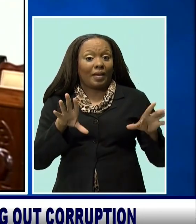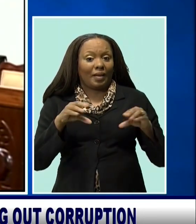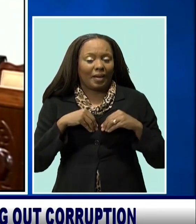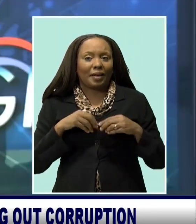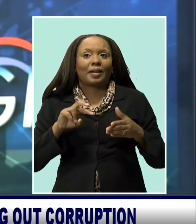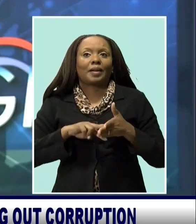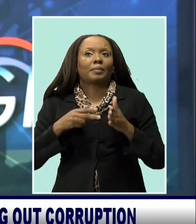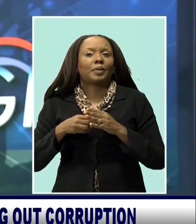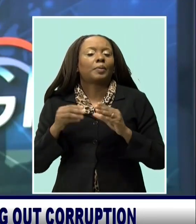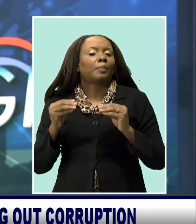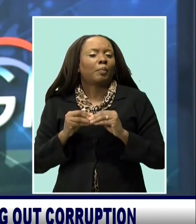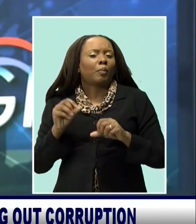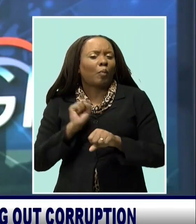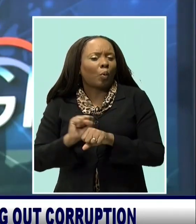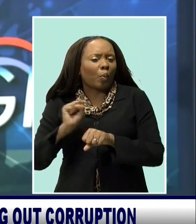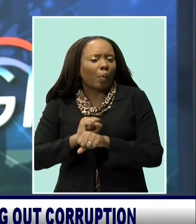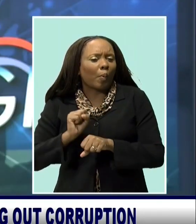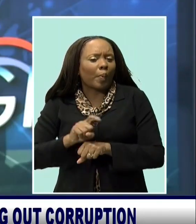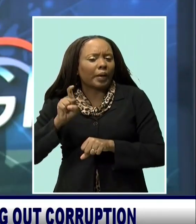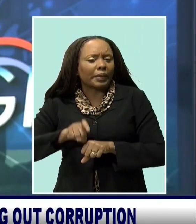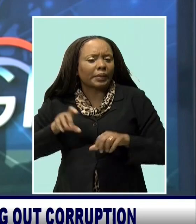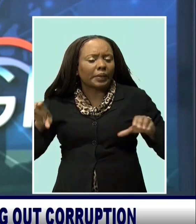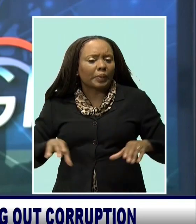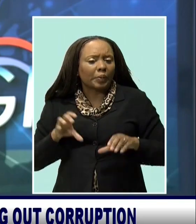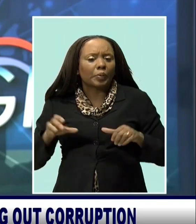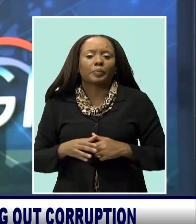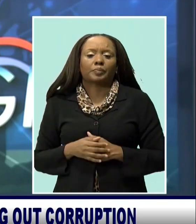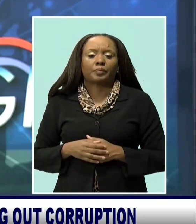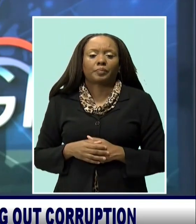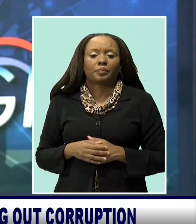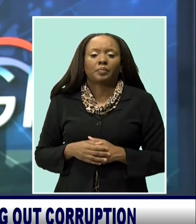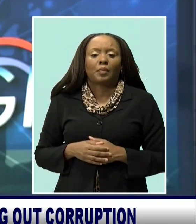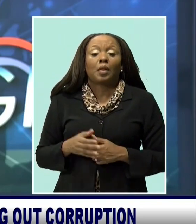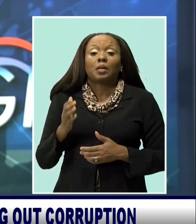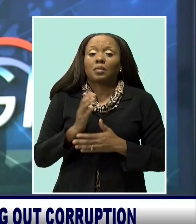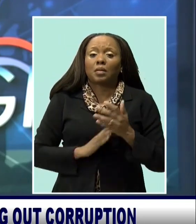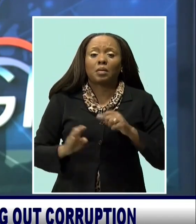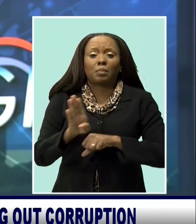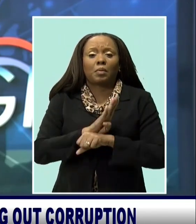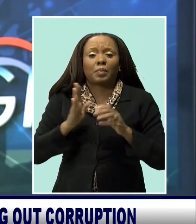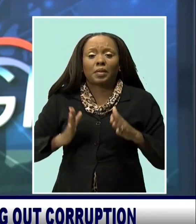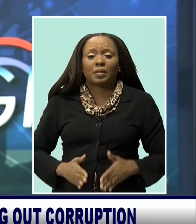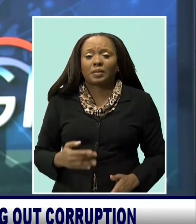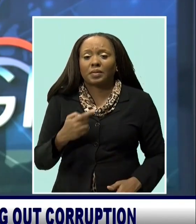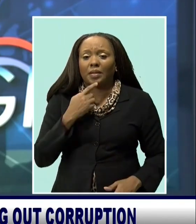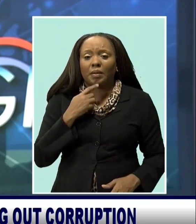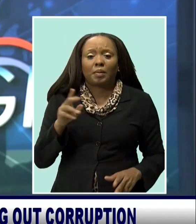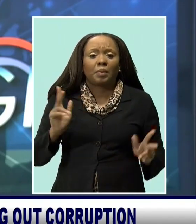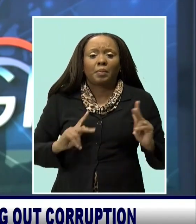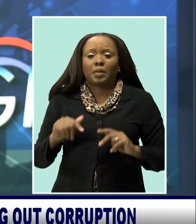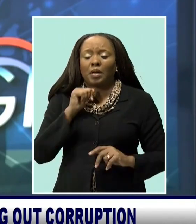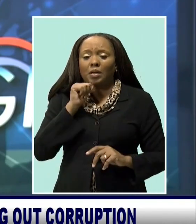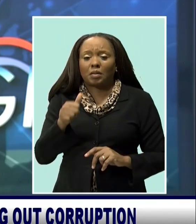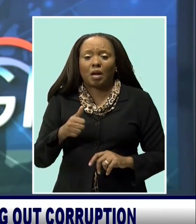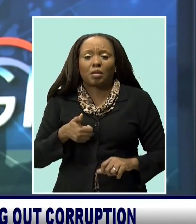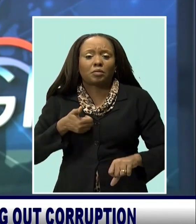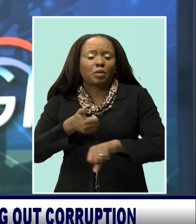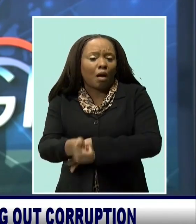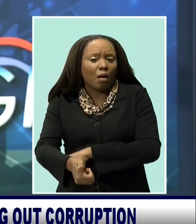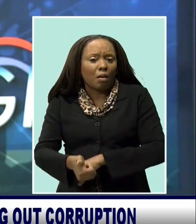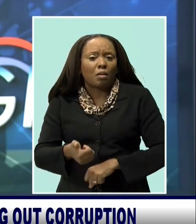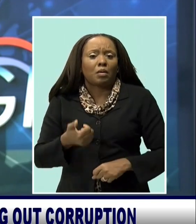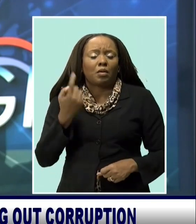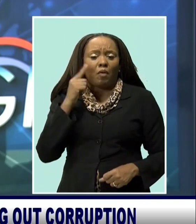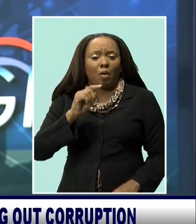Speaker. Mr. Marshall is assuring Barbadians who've expressed disappointment no one has been charged with corruption. The process